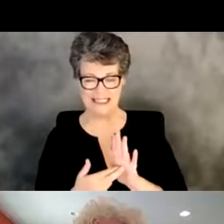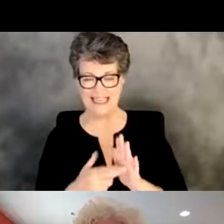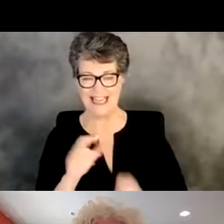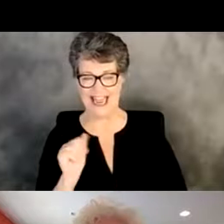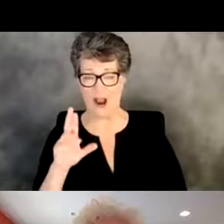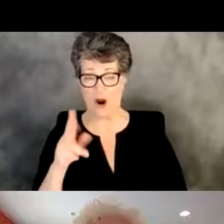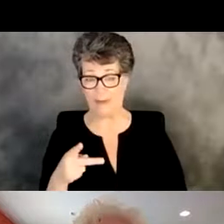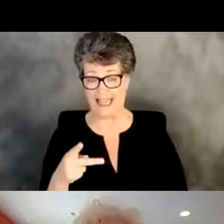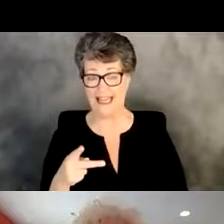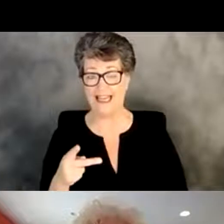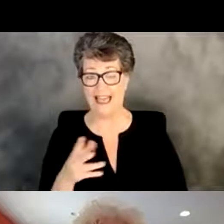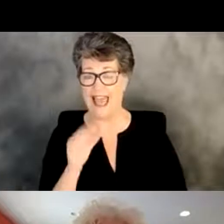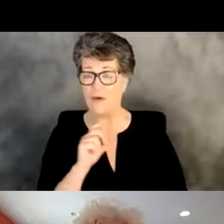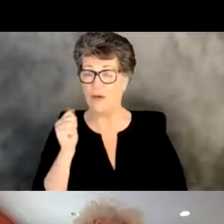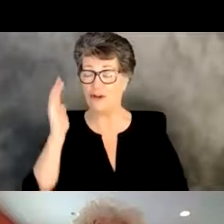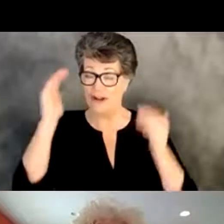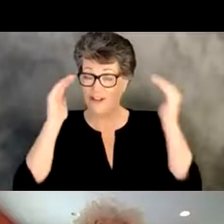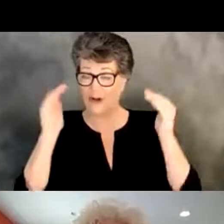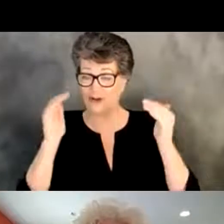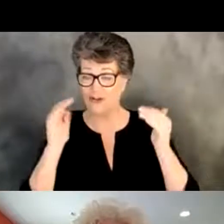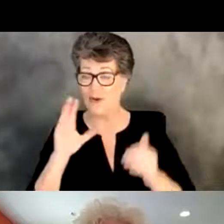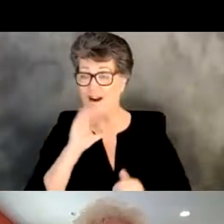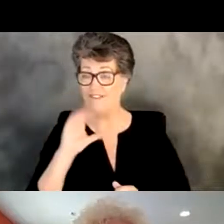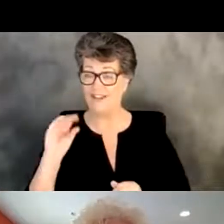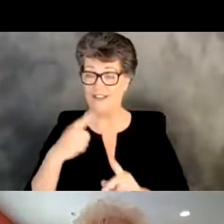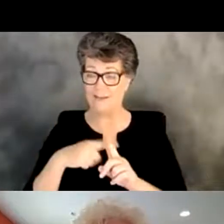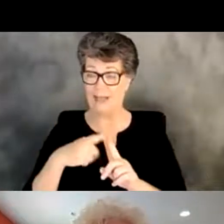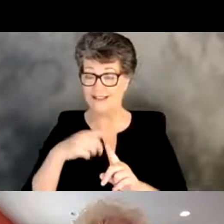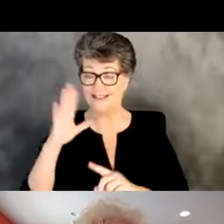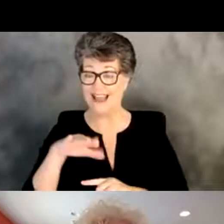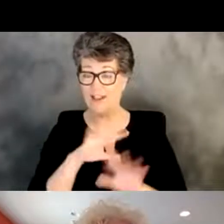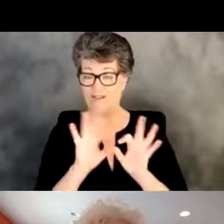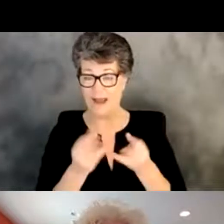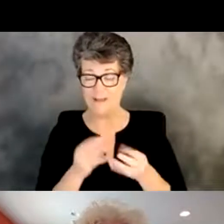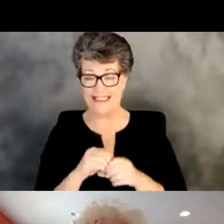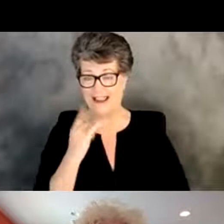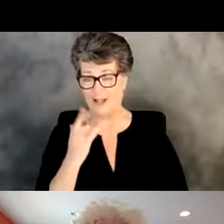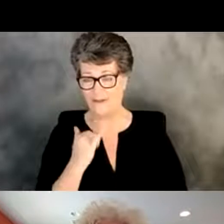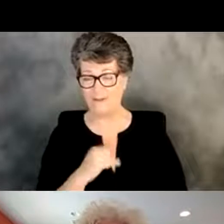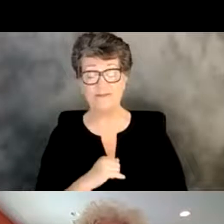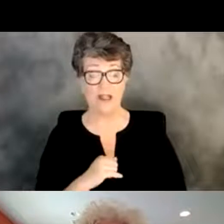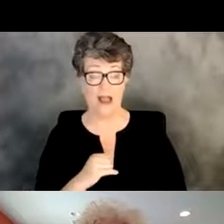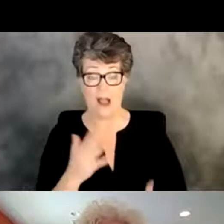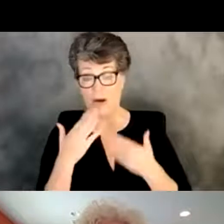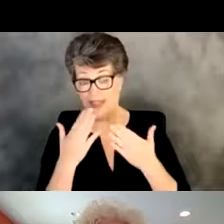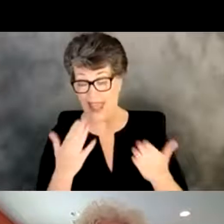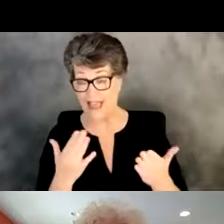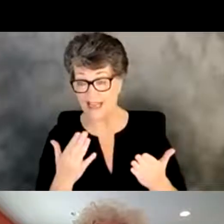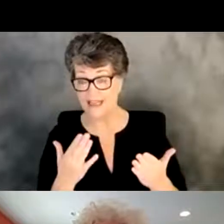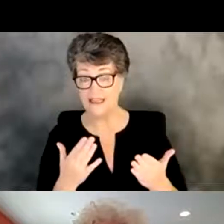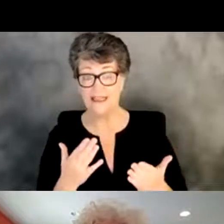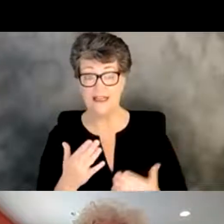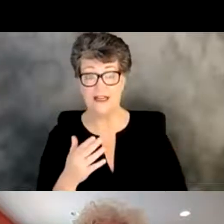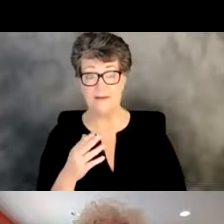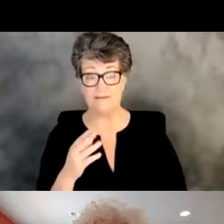AARP and older adults who are 50 plus and their families in California. I do want to thank Nina Weiler-Harwell, who